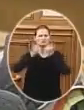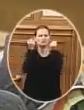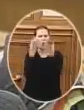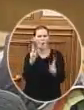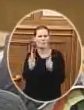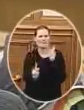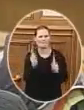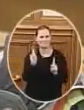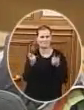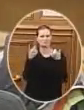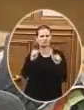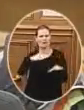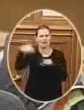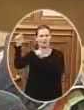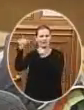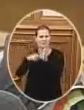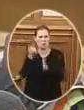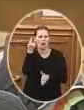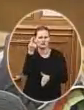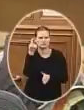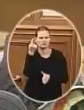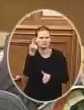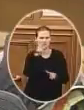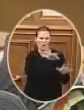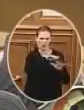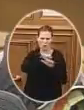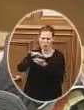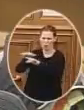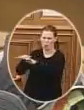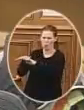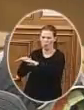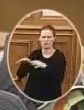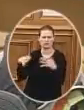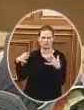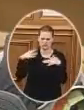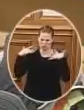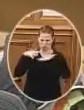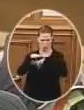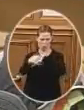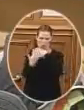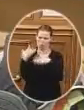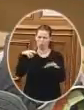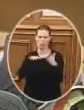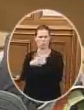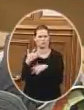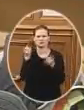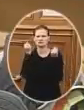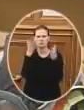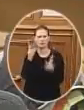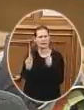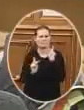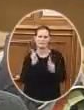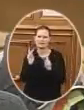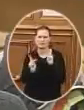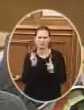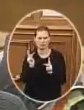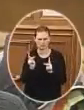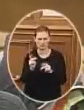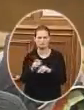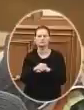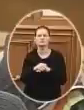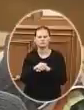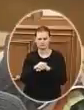the event. And so sometimes it may be, very hard for a paratransit